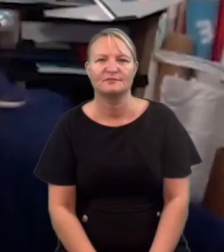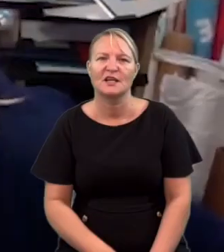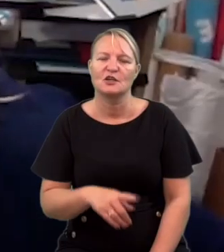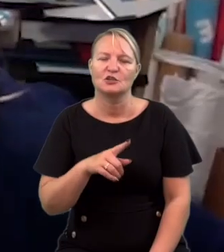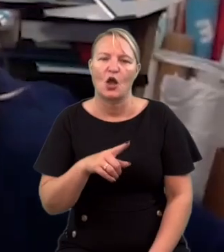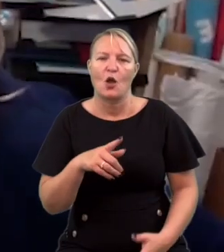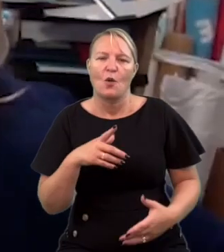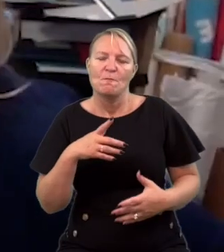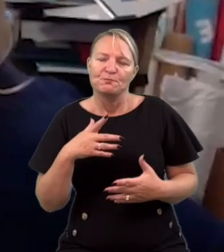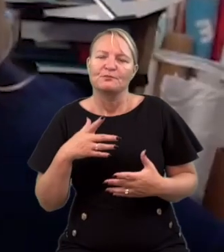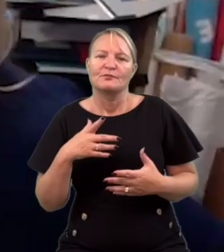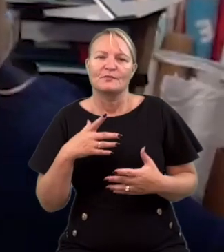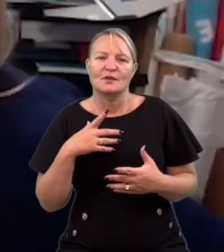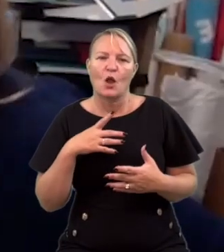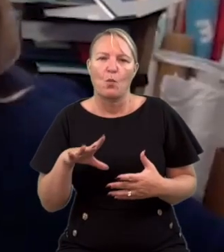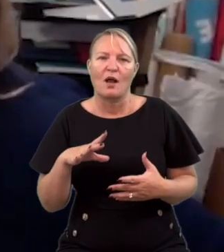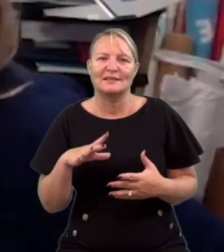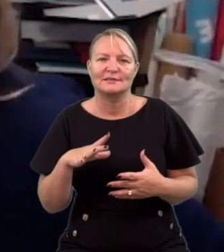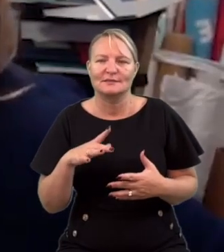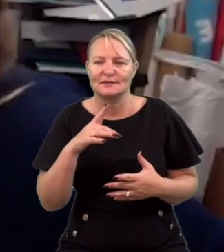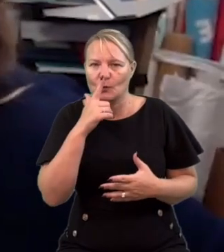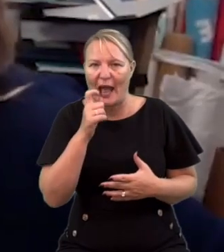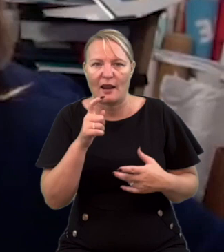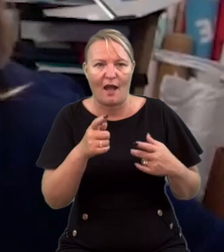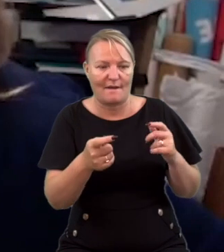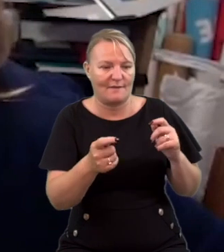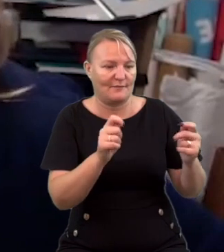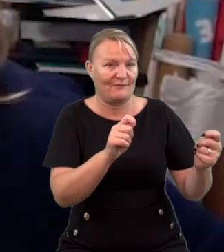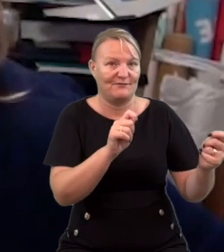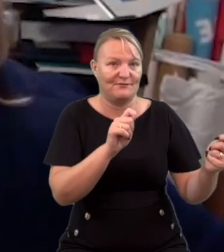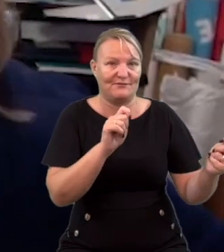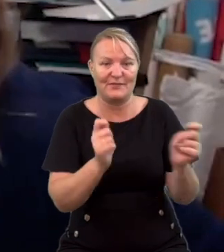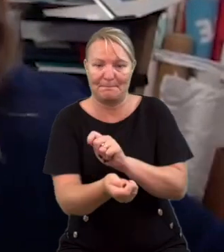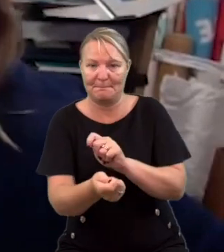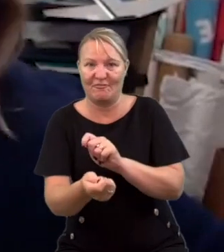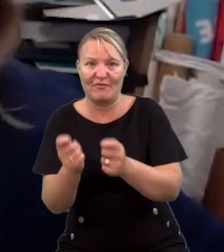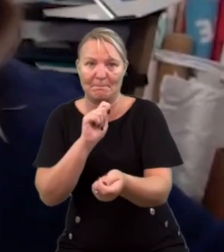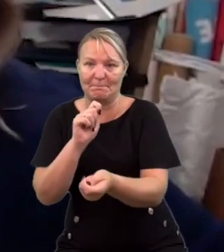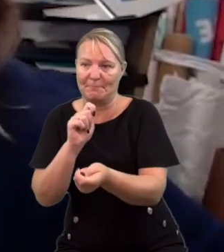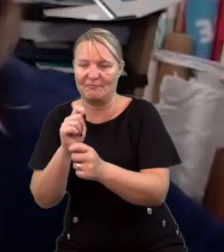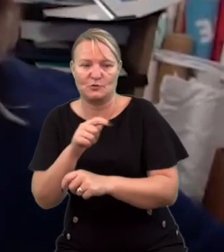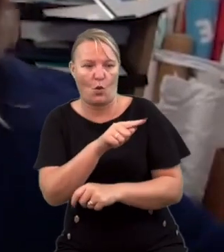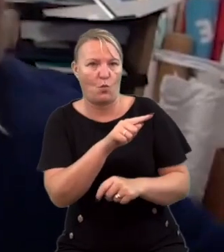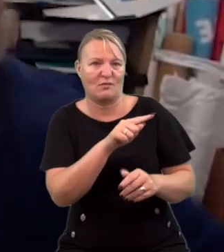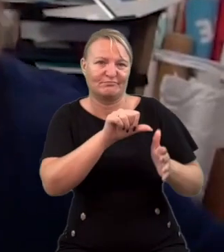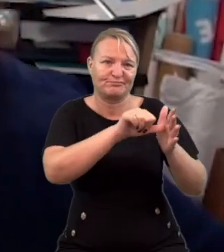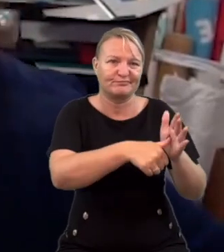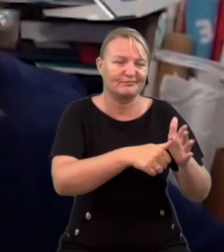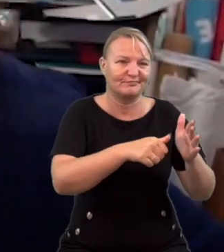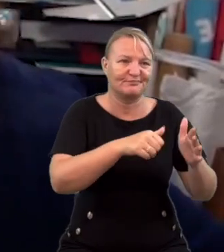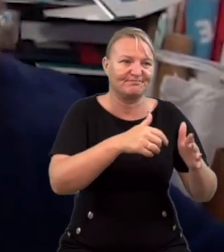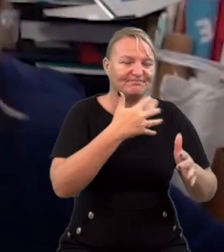Well, I wanted to be able to flick very quickly between a very harsh daytime reality and a